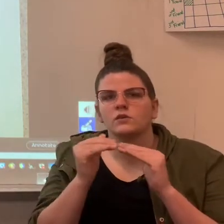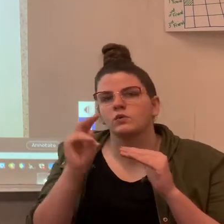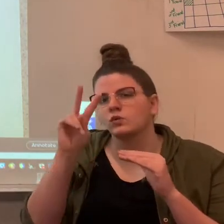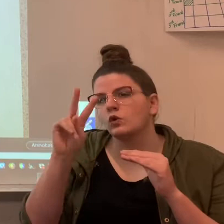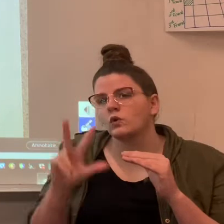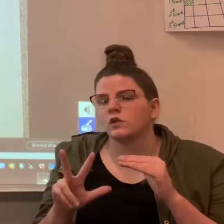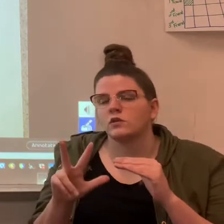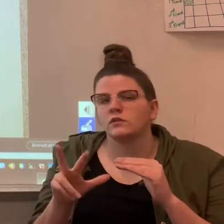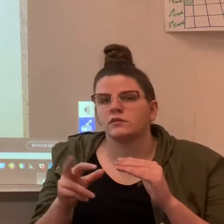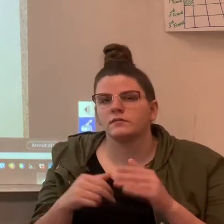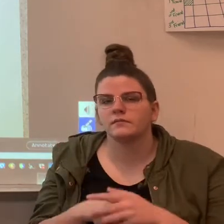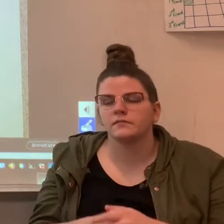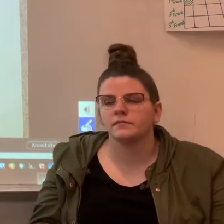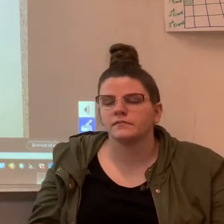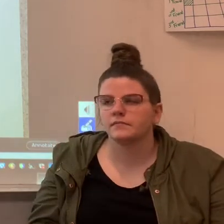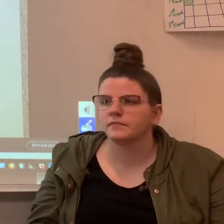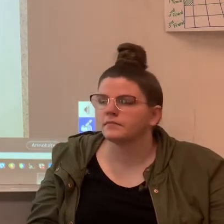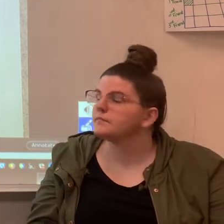there.